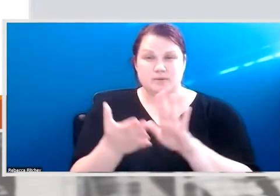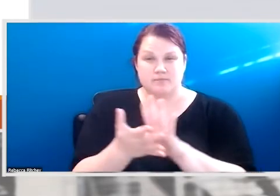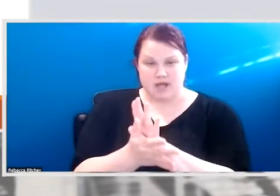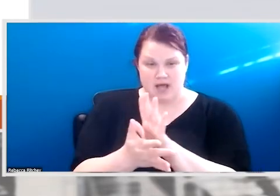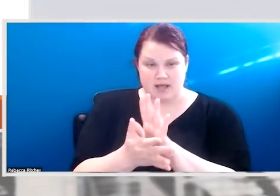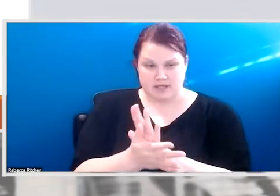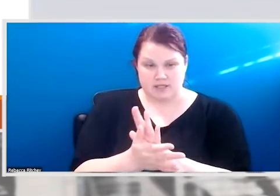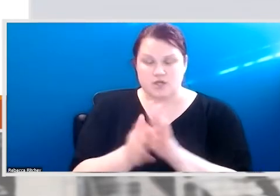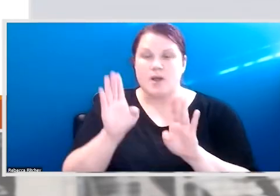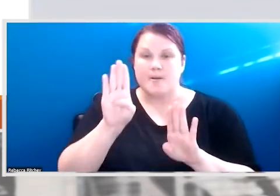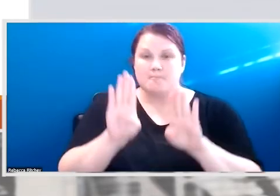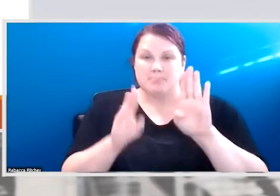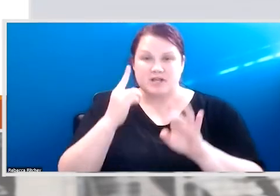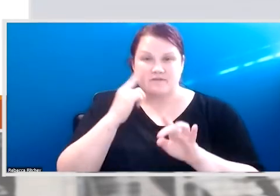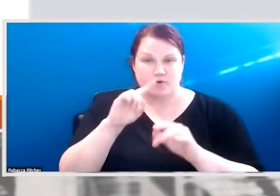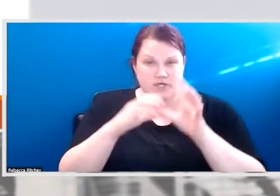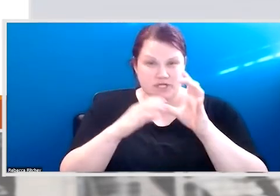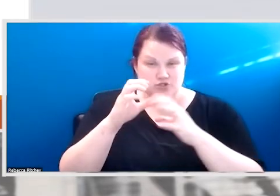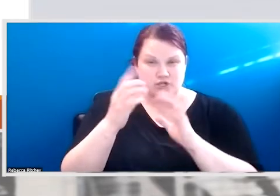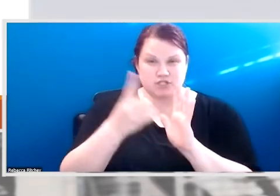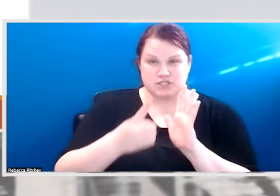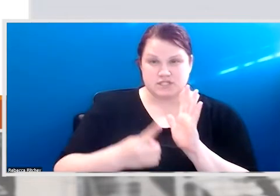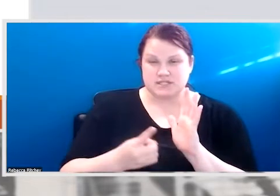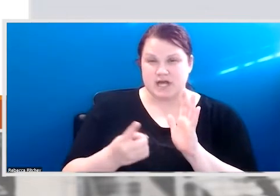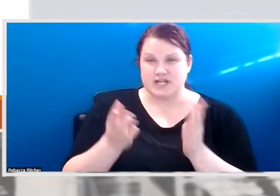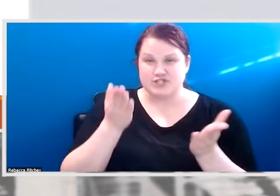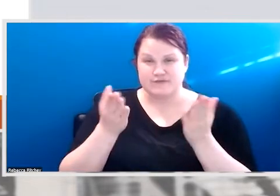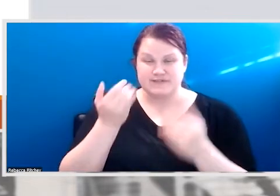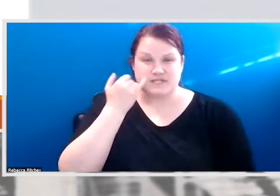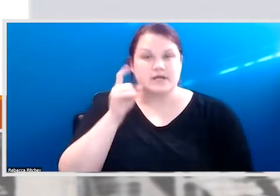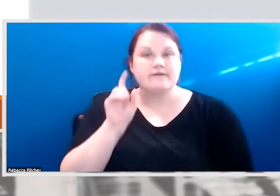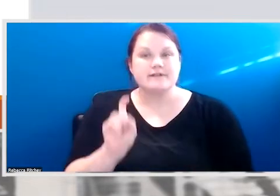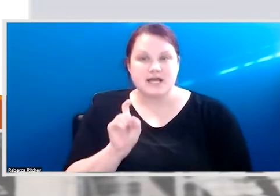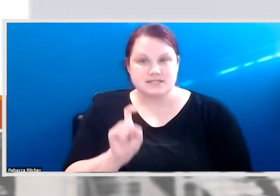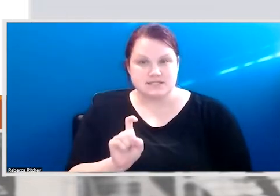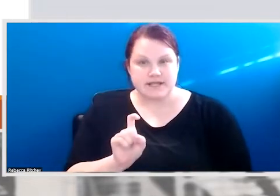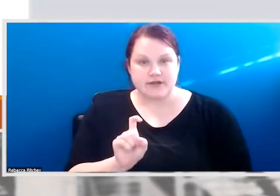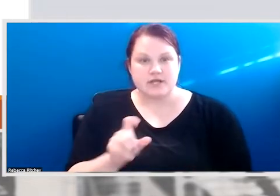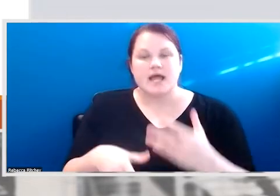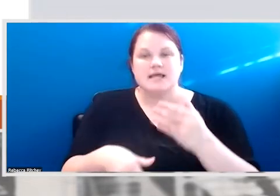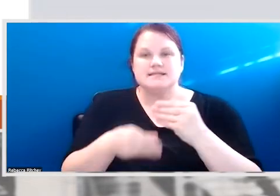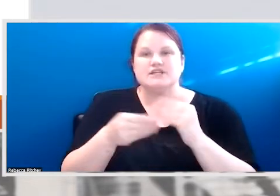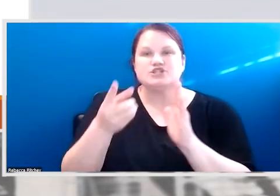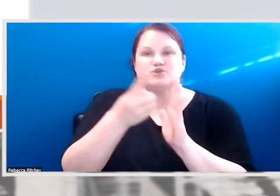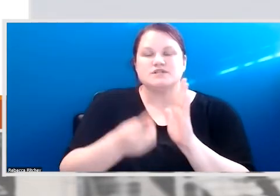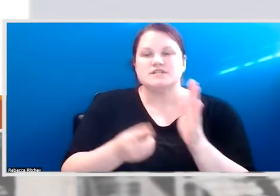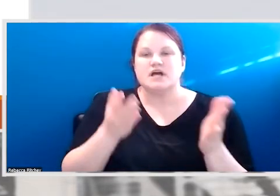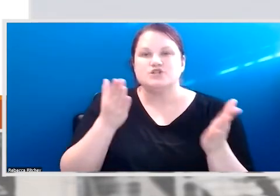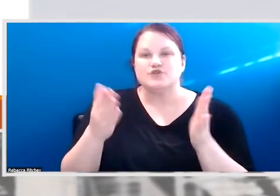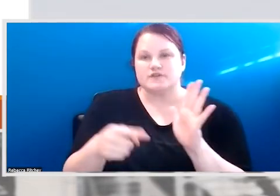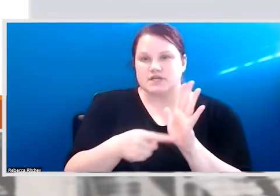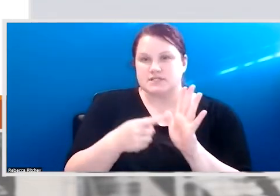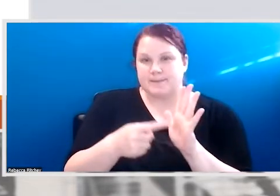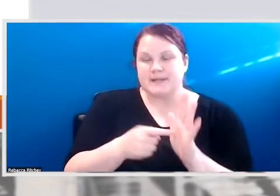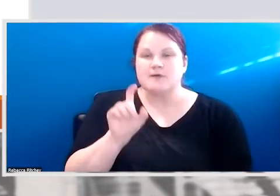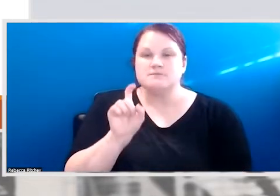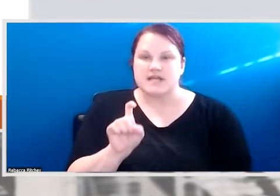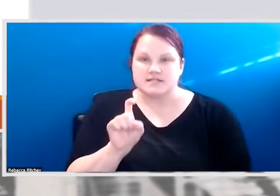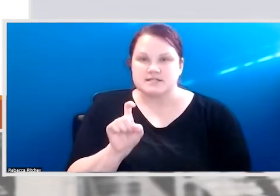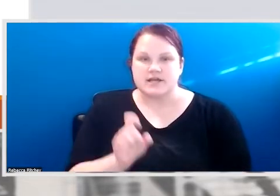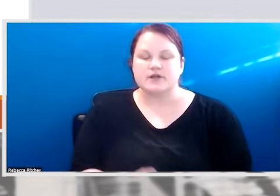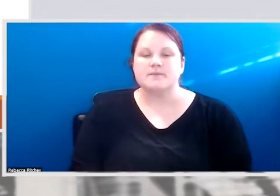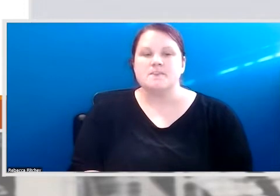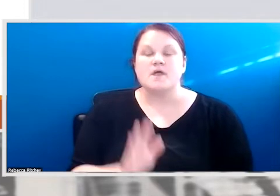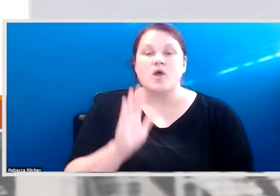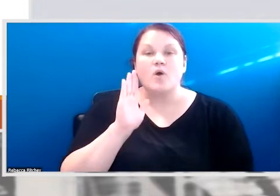We will bid for construction design services if necessary. Additional design services sometimes is necessary. We